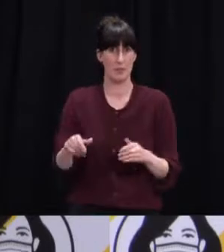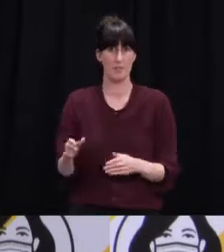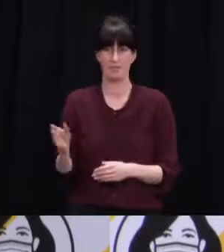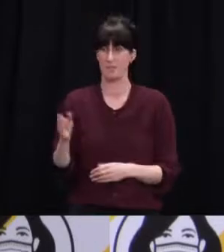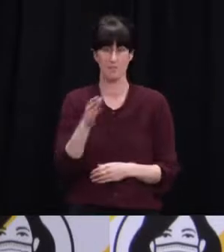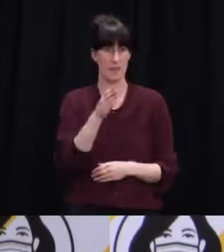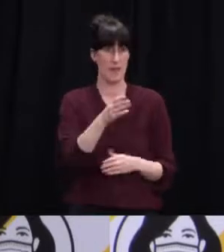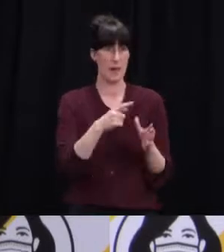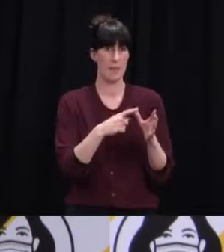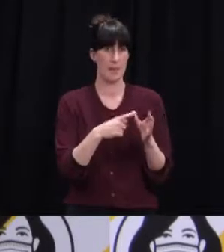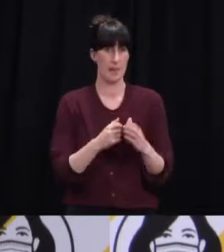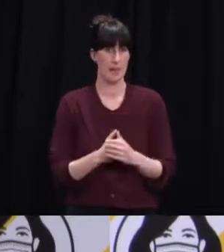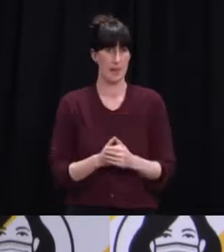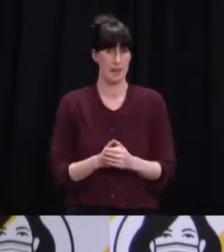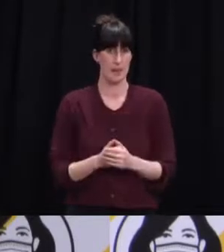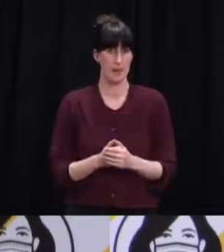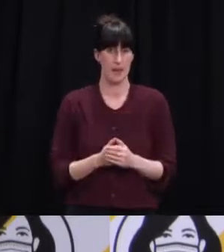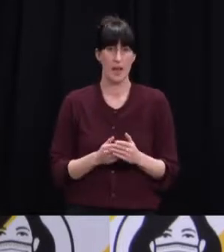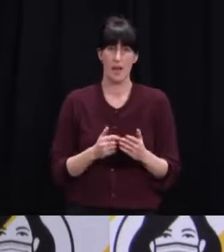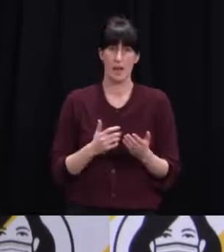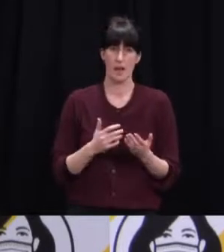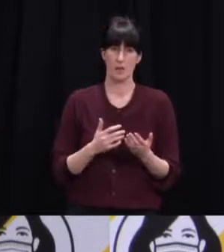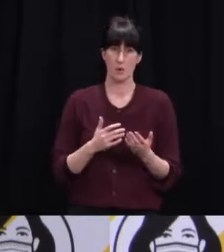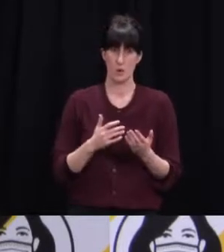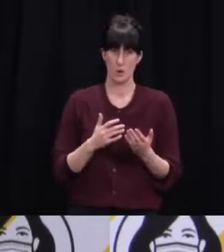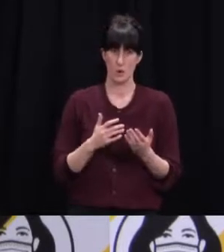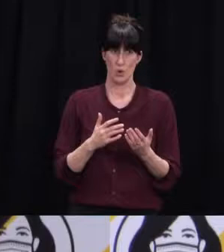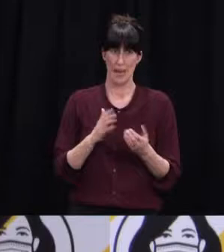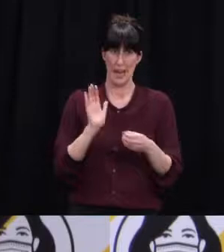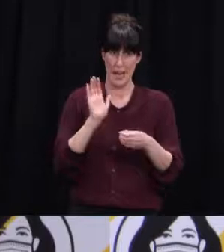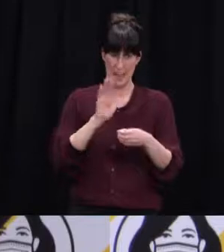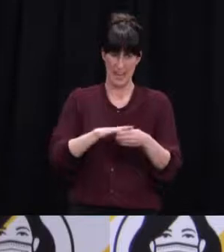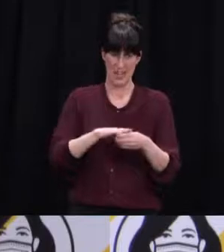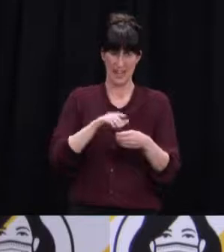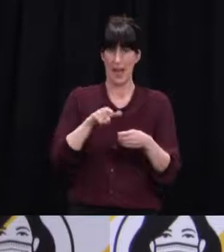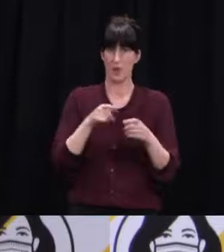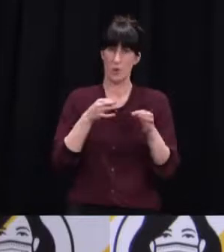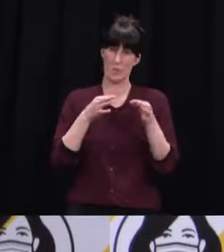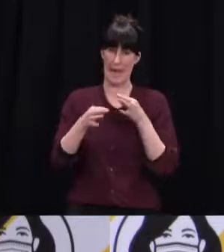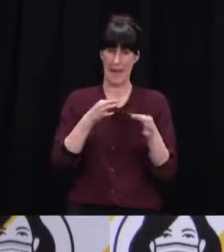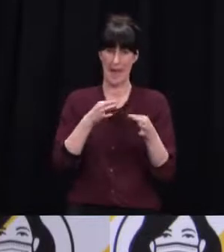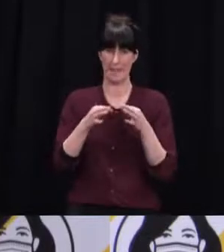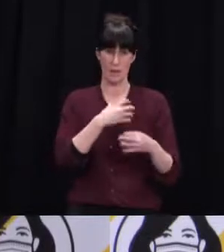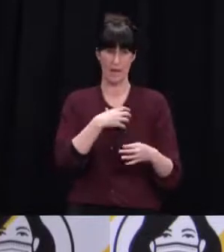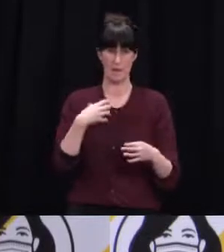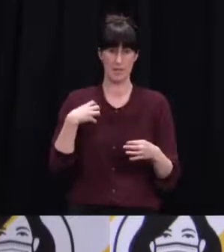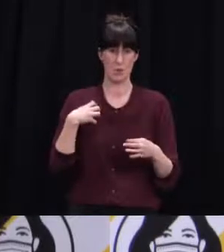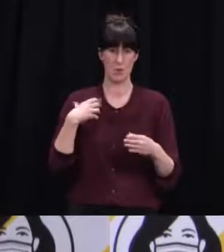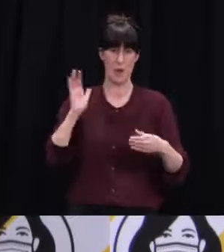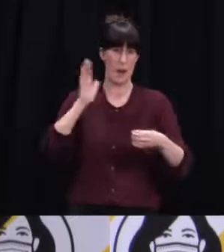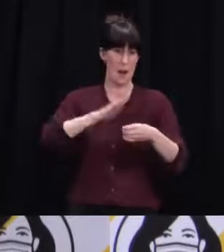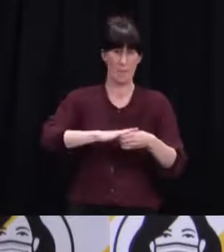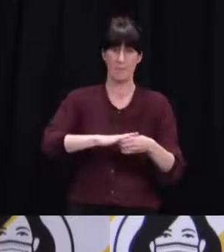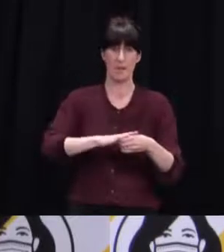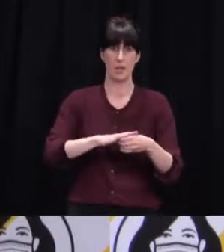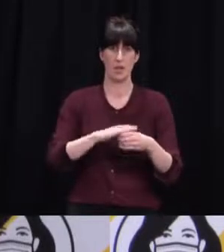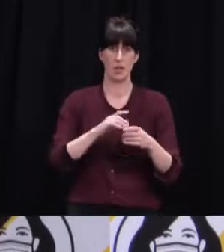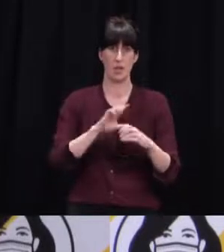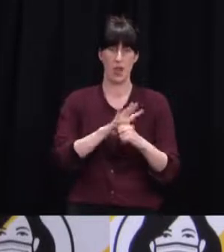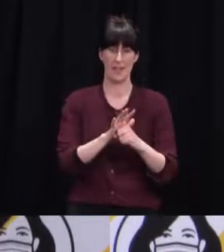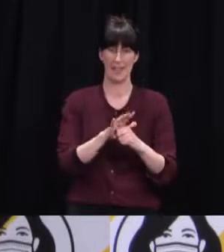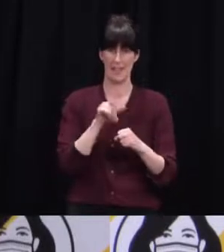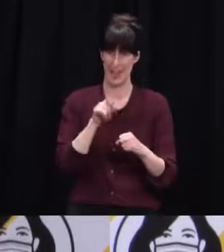of less? Well, the preparation was ongoing at the time. Amelia. Thank you. Is the elimination strategy a long-term